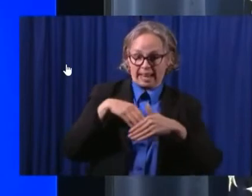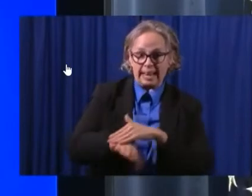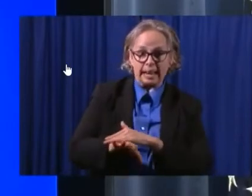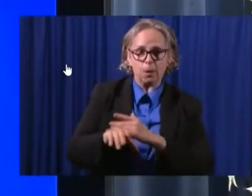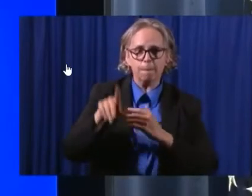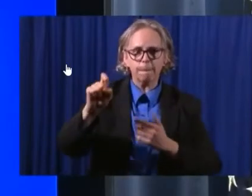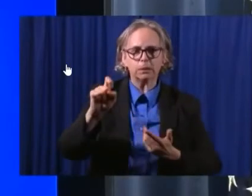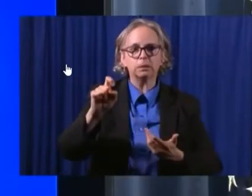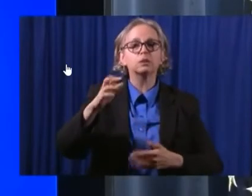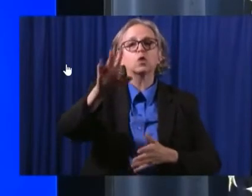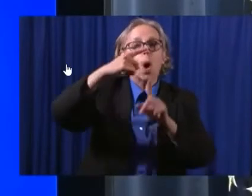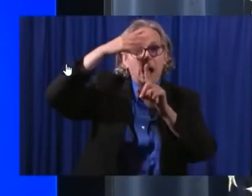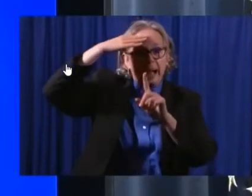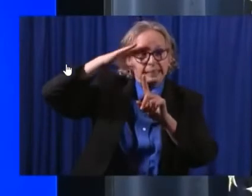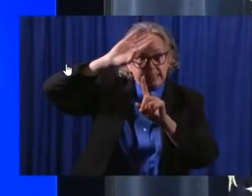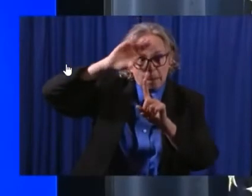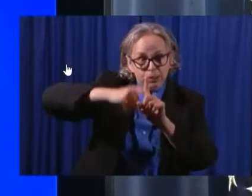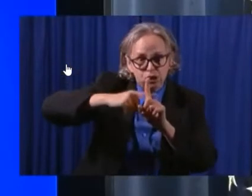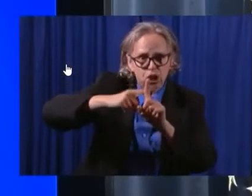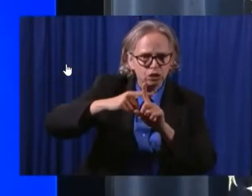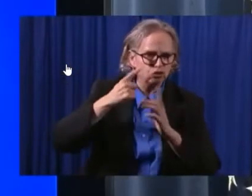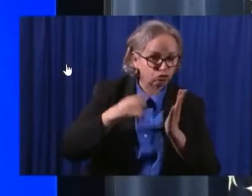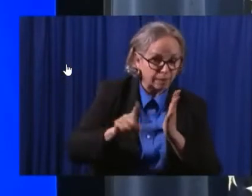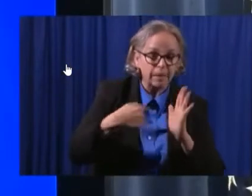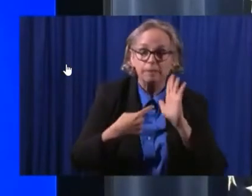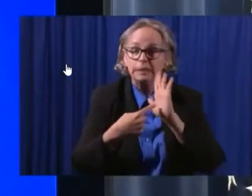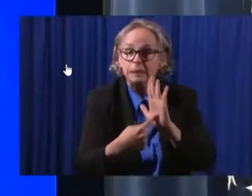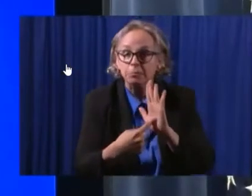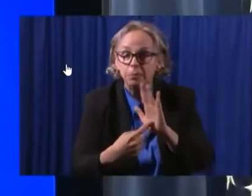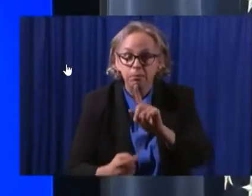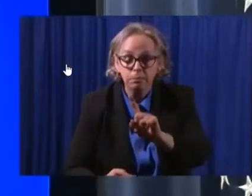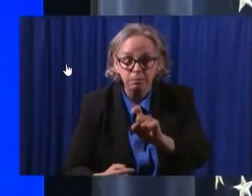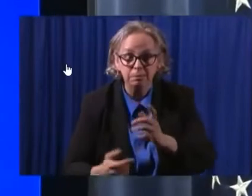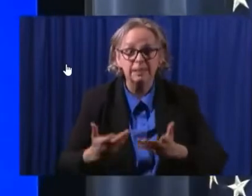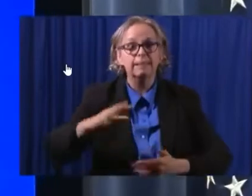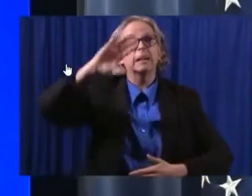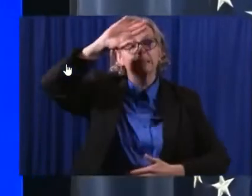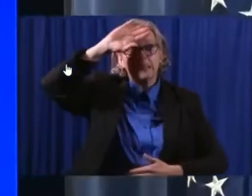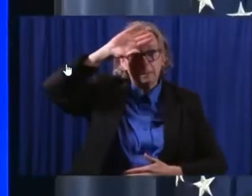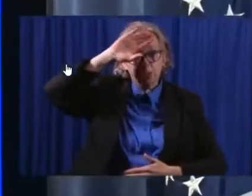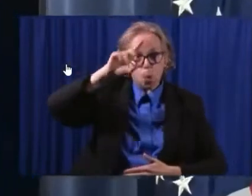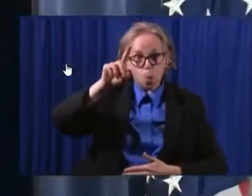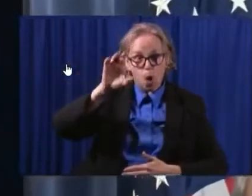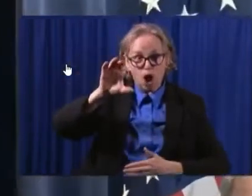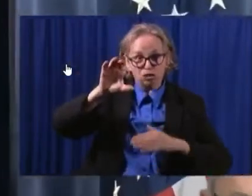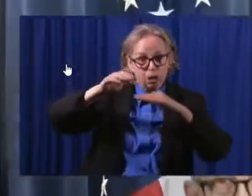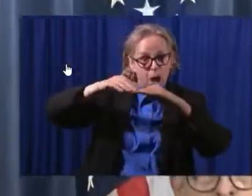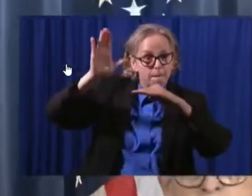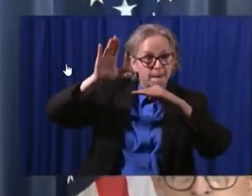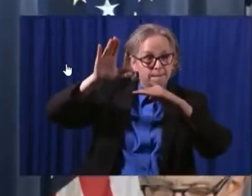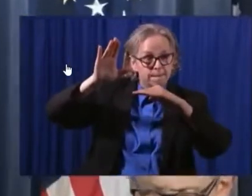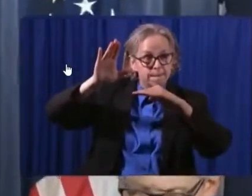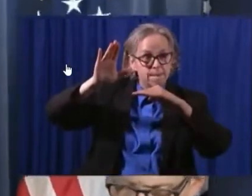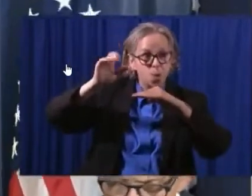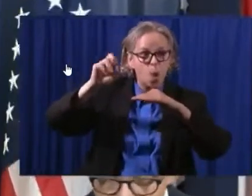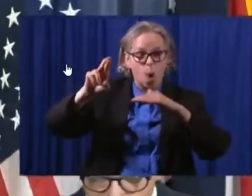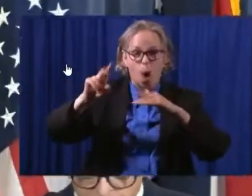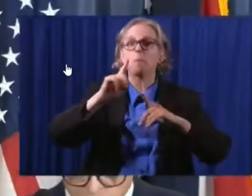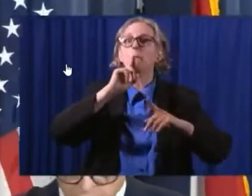for symptoms. Anyone with a temperature above 100 or any COVID-19 symptoms must stay